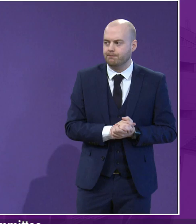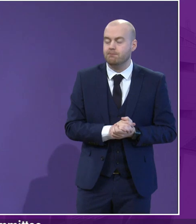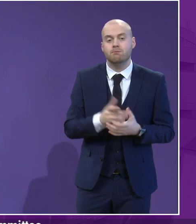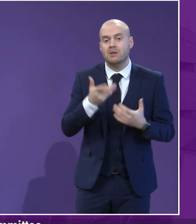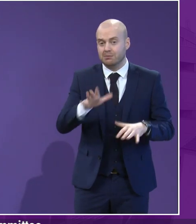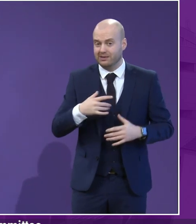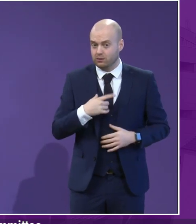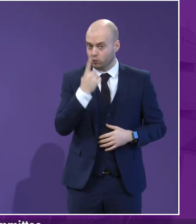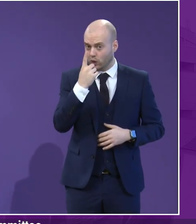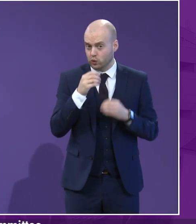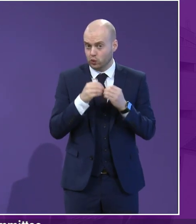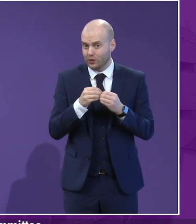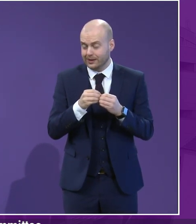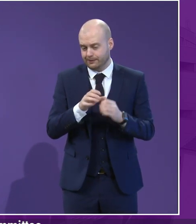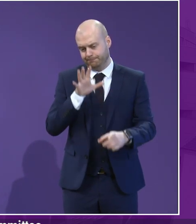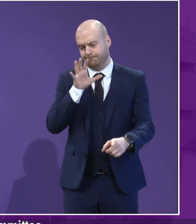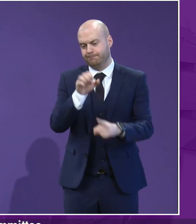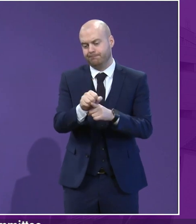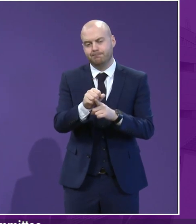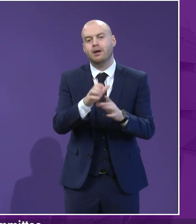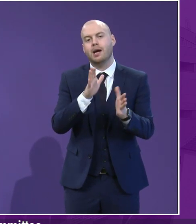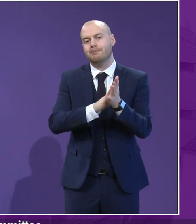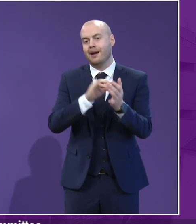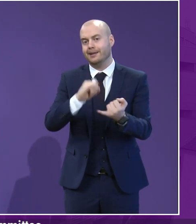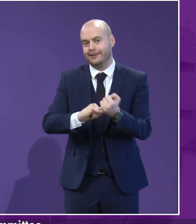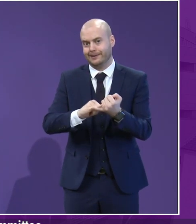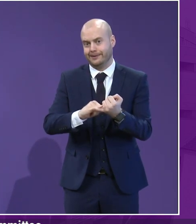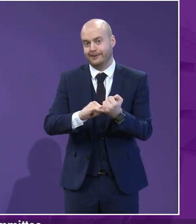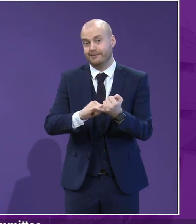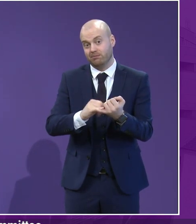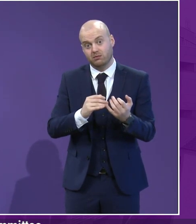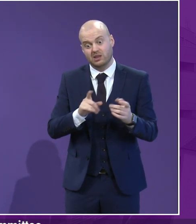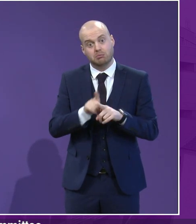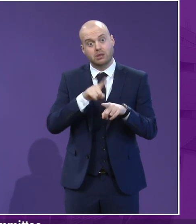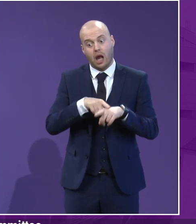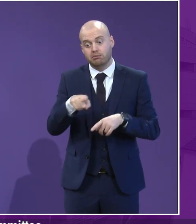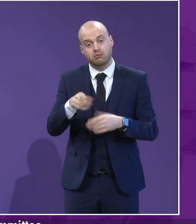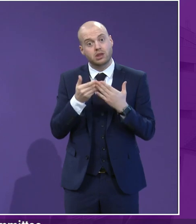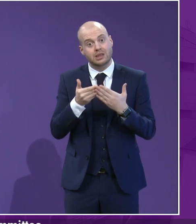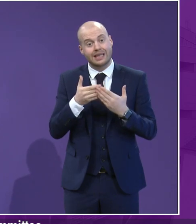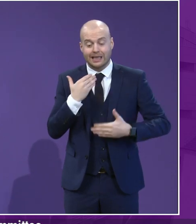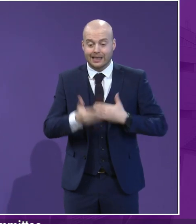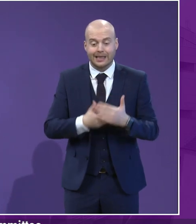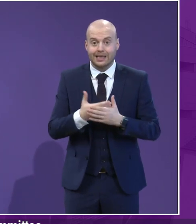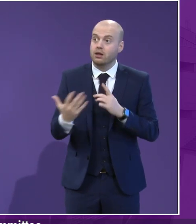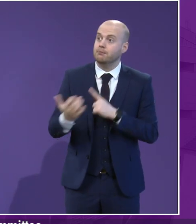at. But thank you. Jeremy, thank you. Sorry, Dr. Hudson. As well,